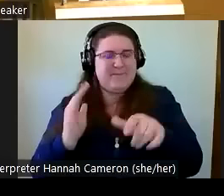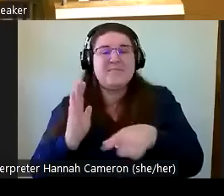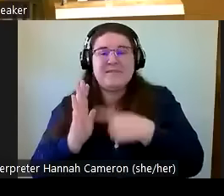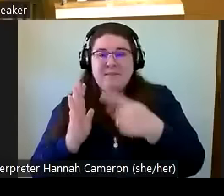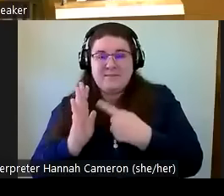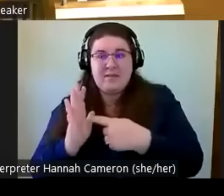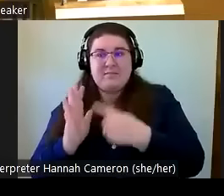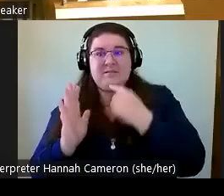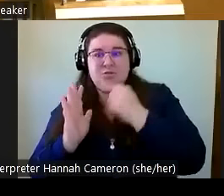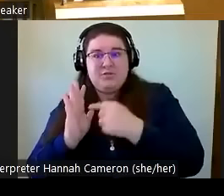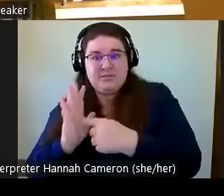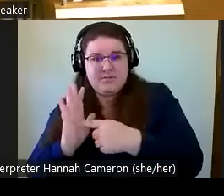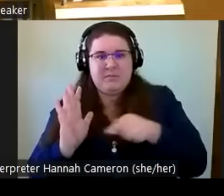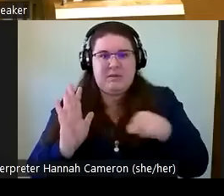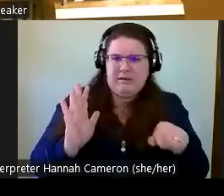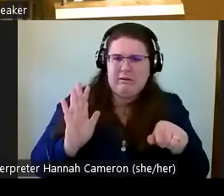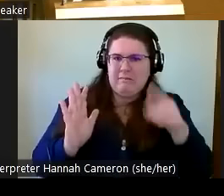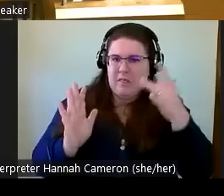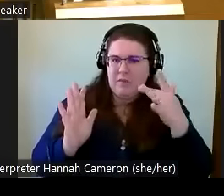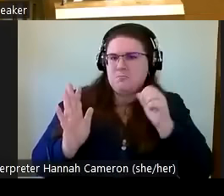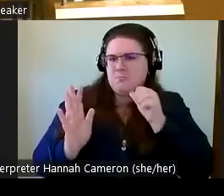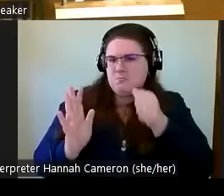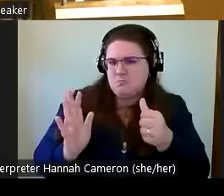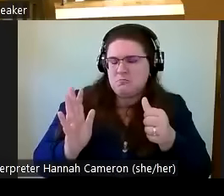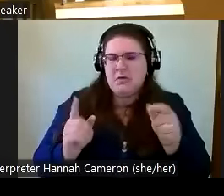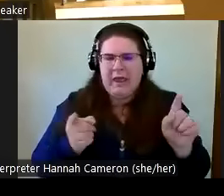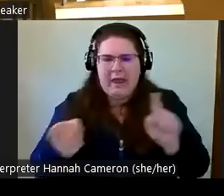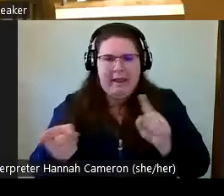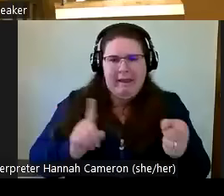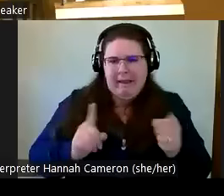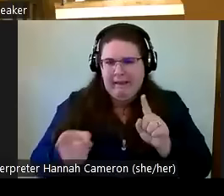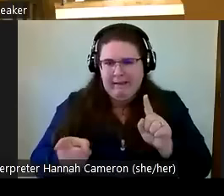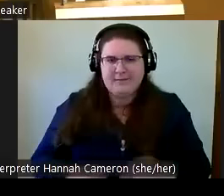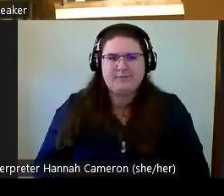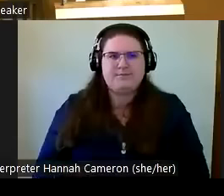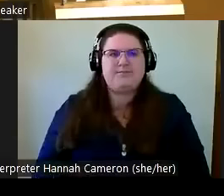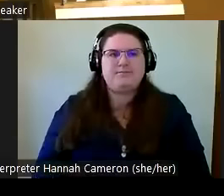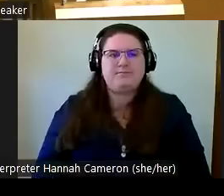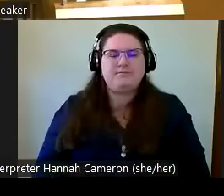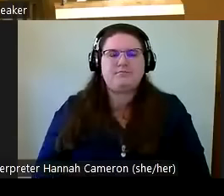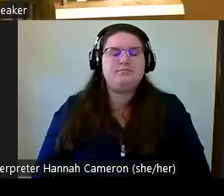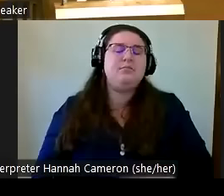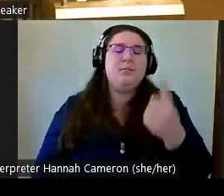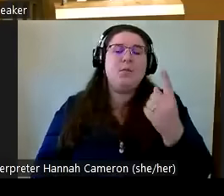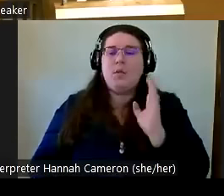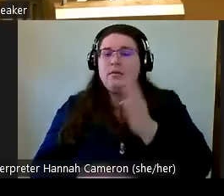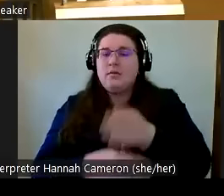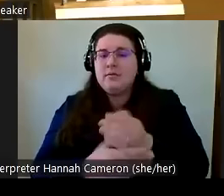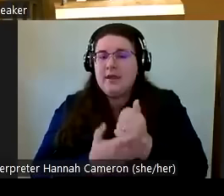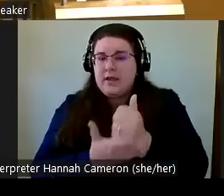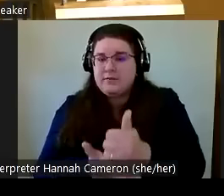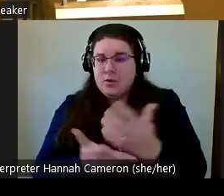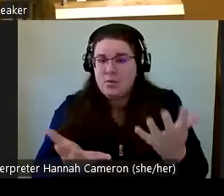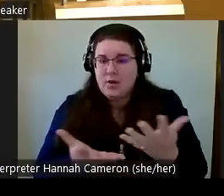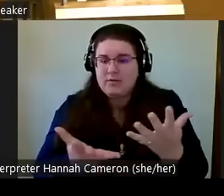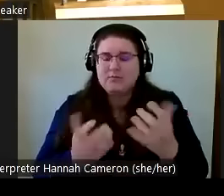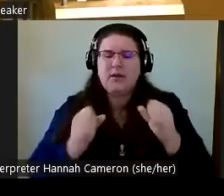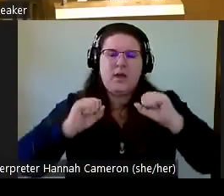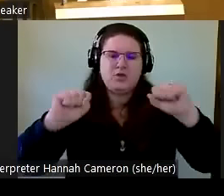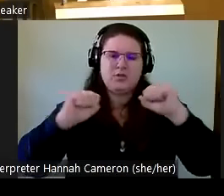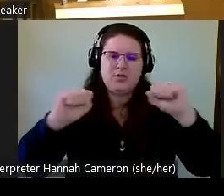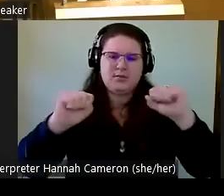So looking here at a couple of different studies that did exercise interventions. So the first is in just individuals who